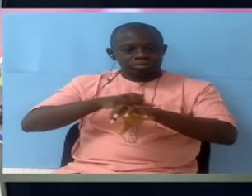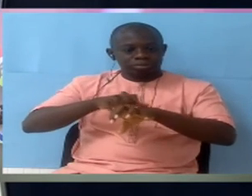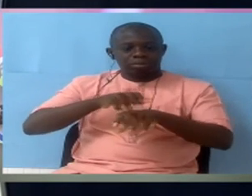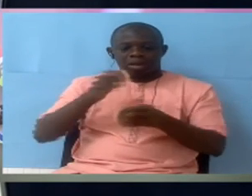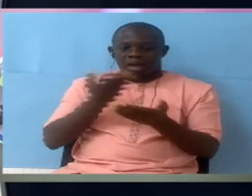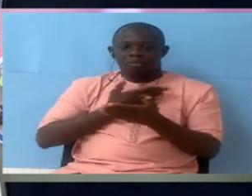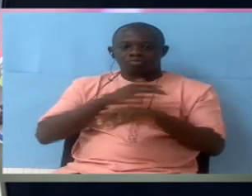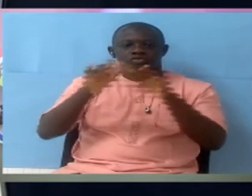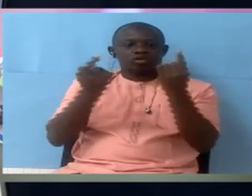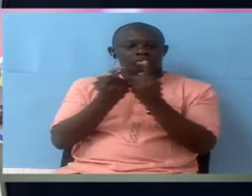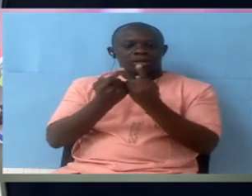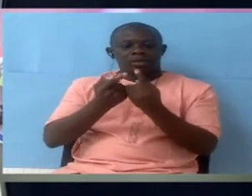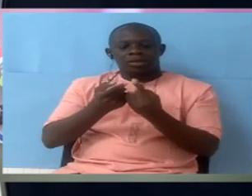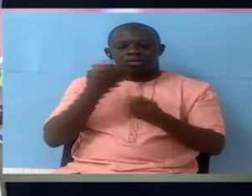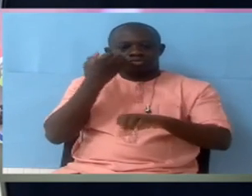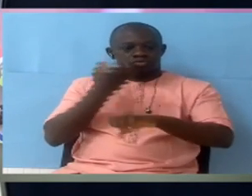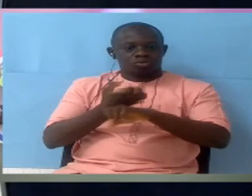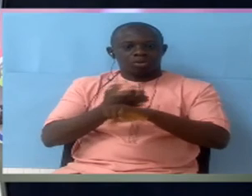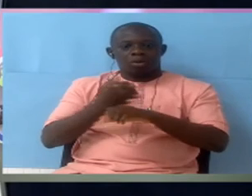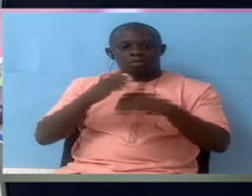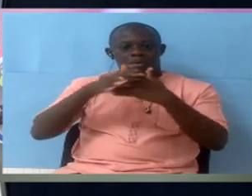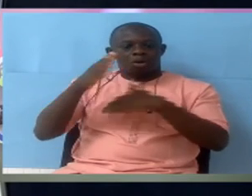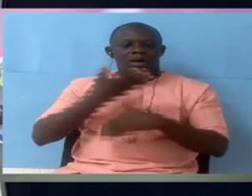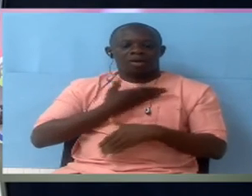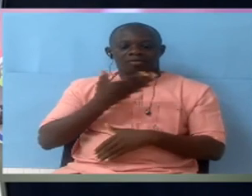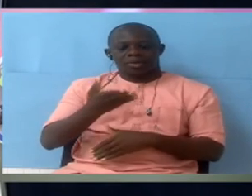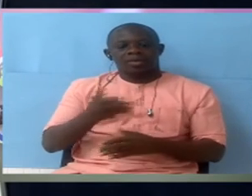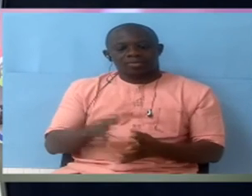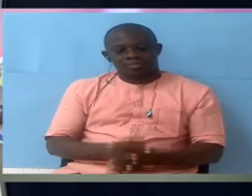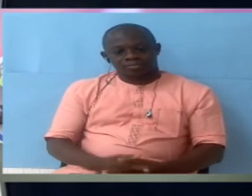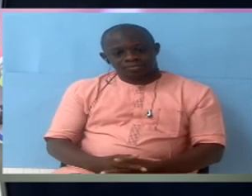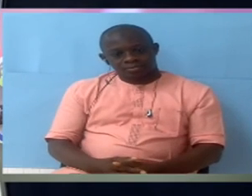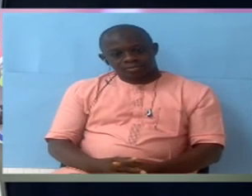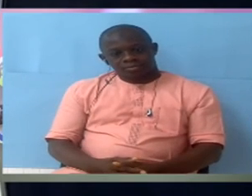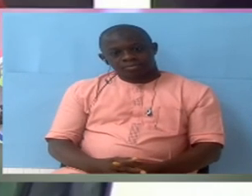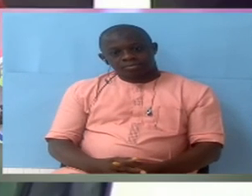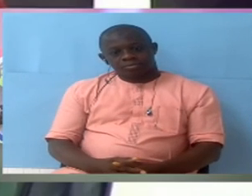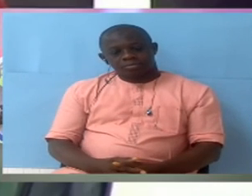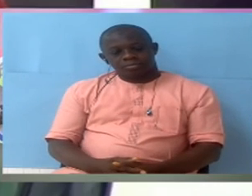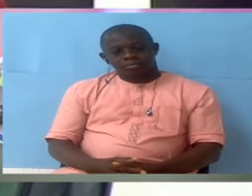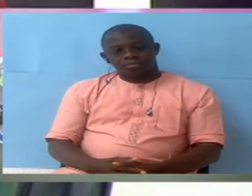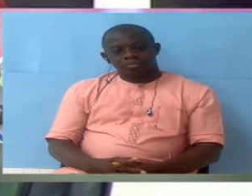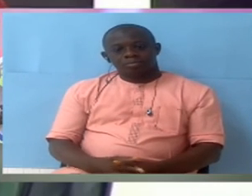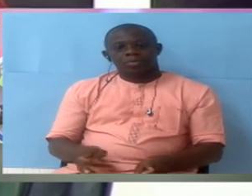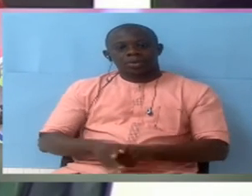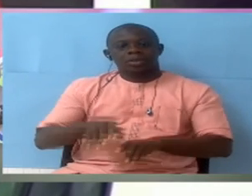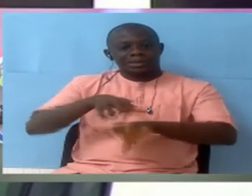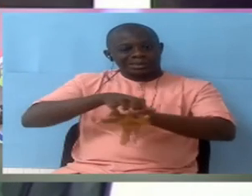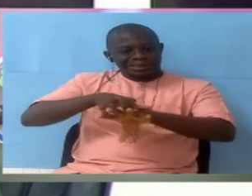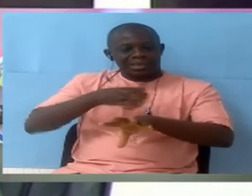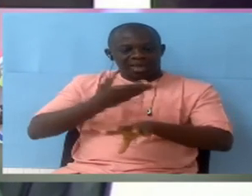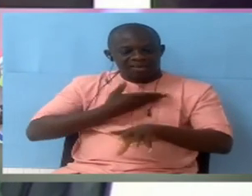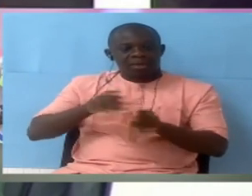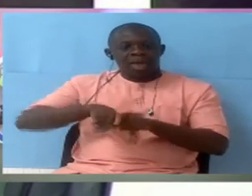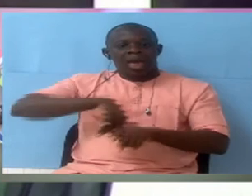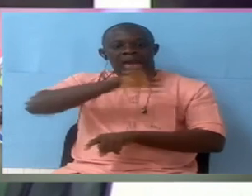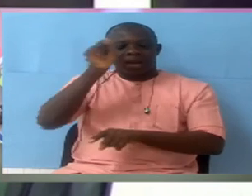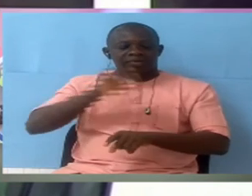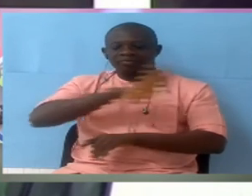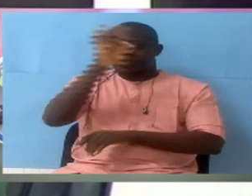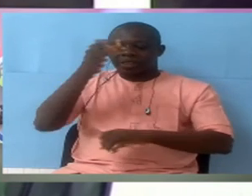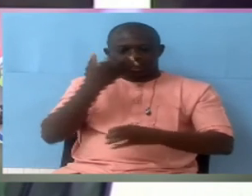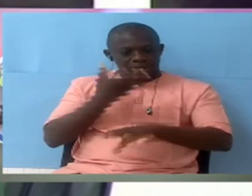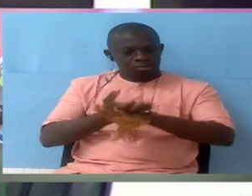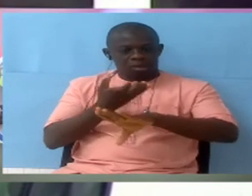dafa nek lo xamne lu deuguer la. Ci souf dafa ñagas. It's rough and it's very hard. Ñagas na te dis